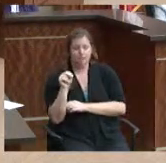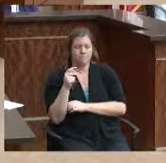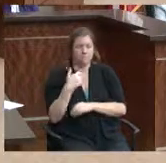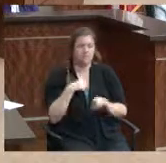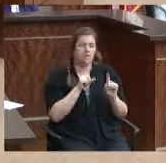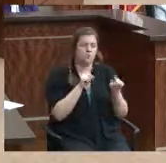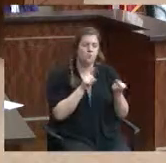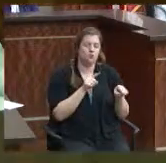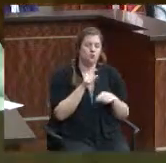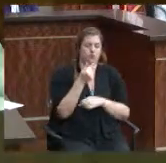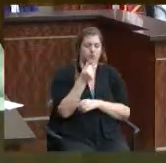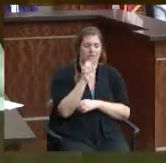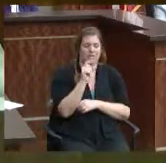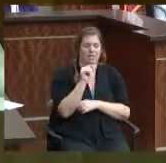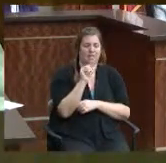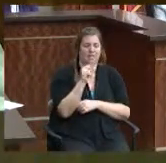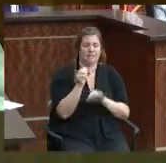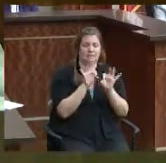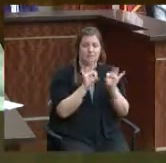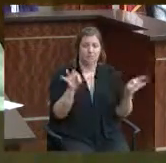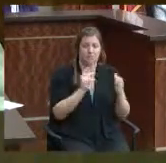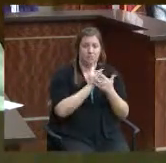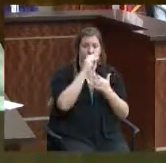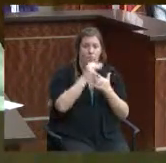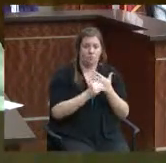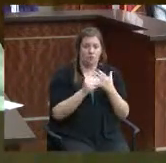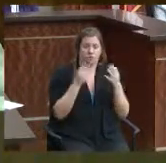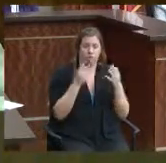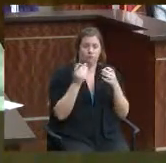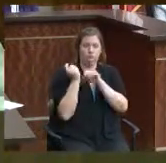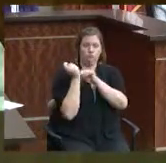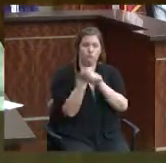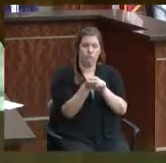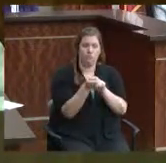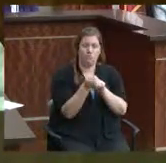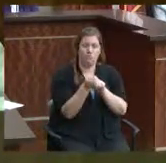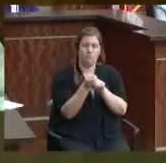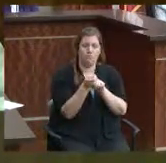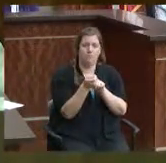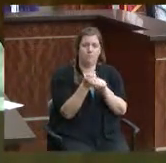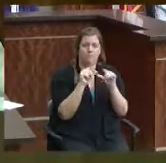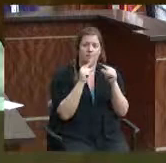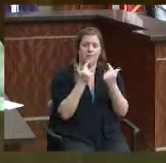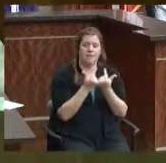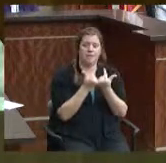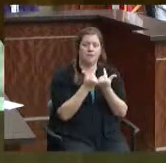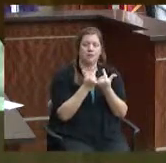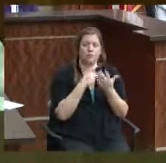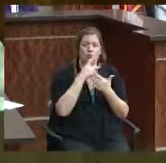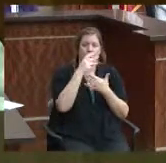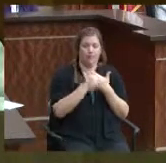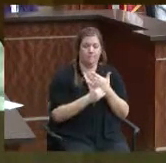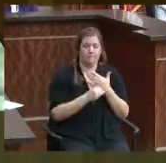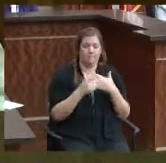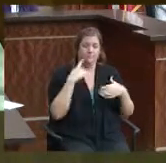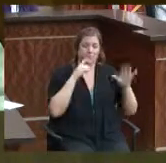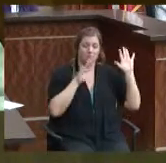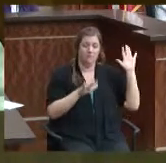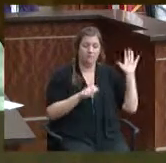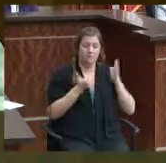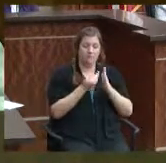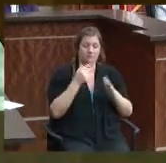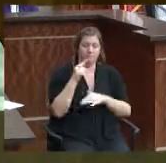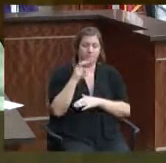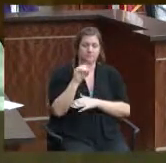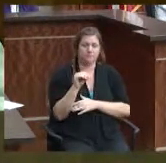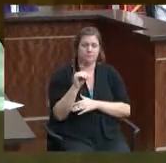Giddings Scholarship Program, Softball League Program at McCullough Field. I testified before the Prince